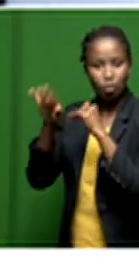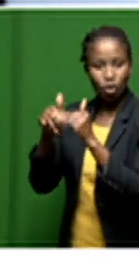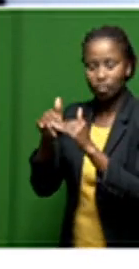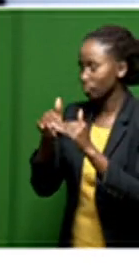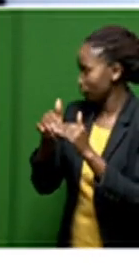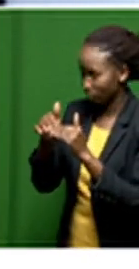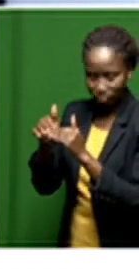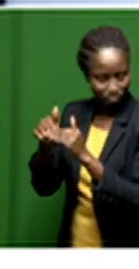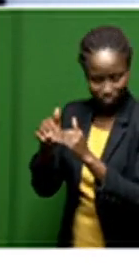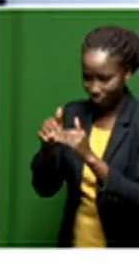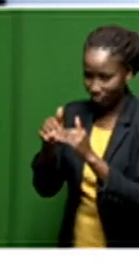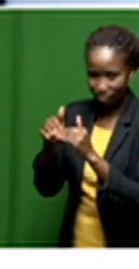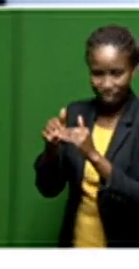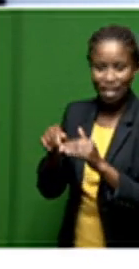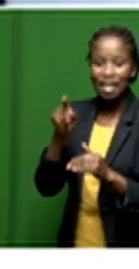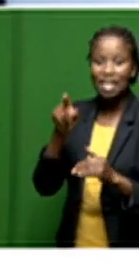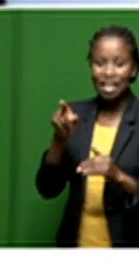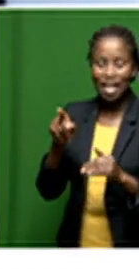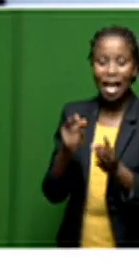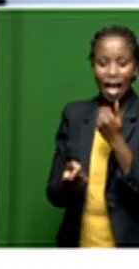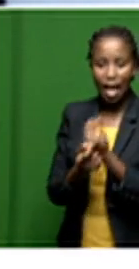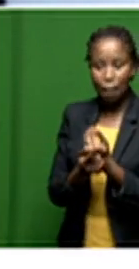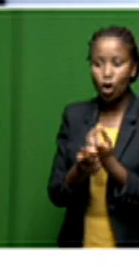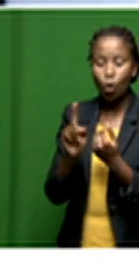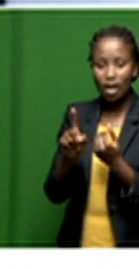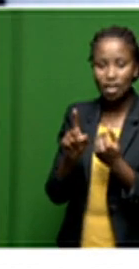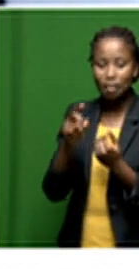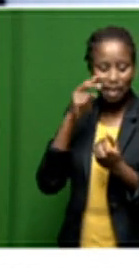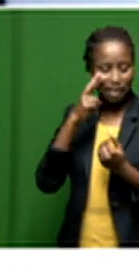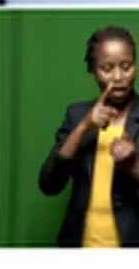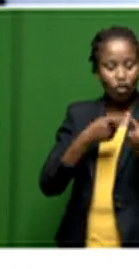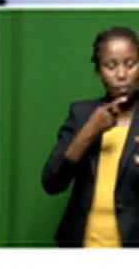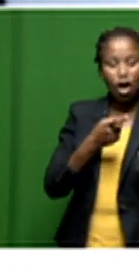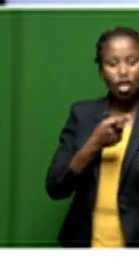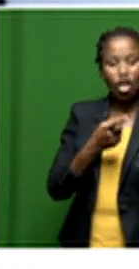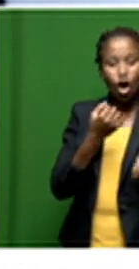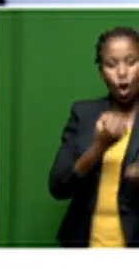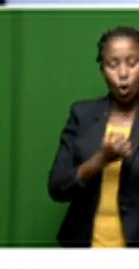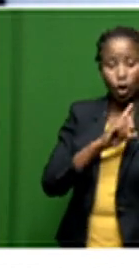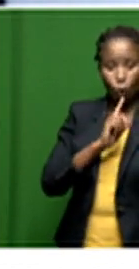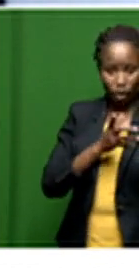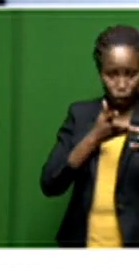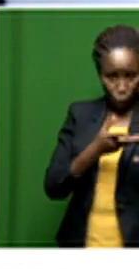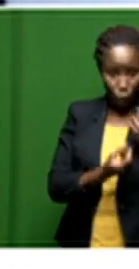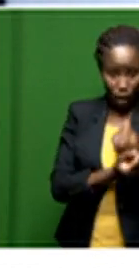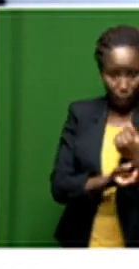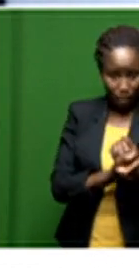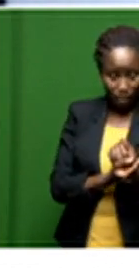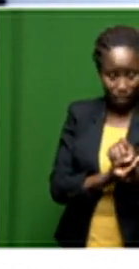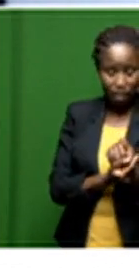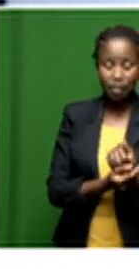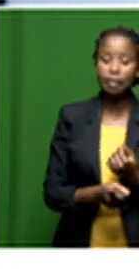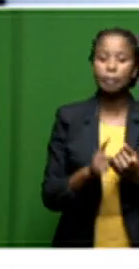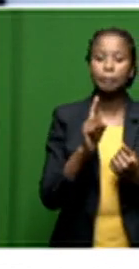too restrictive interpretation of the court order, and impinges on the authority